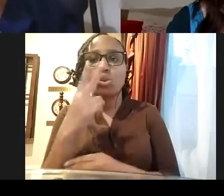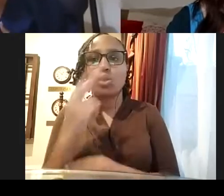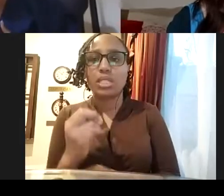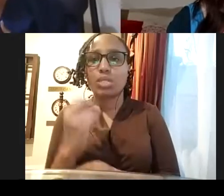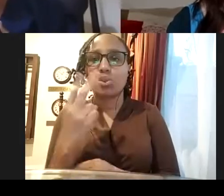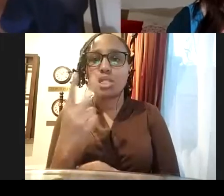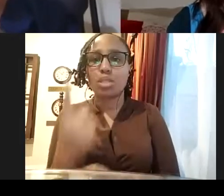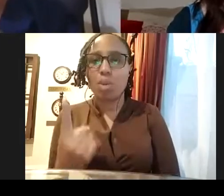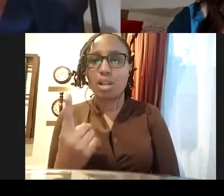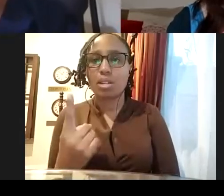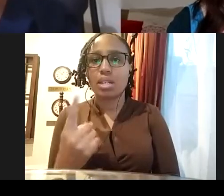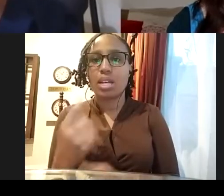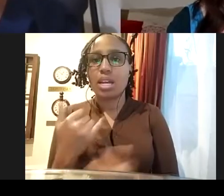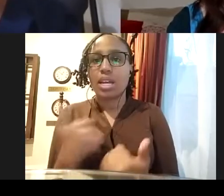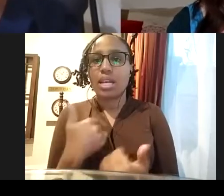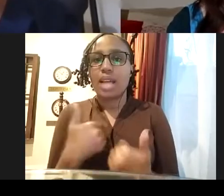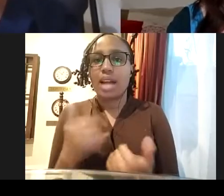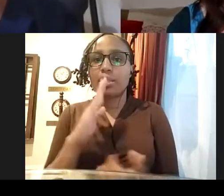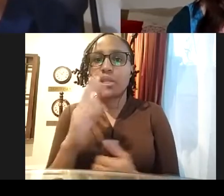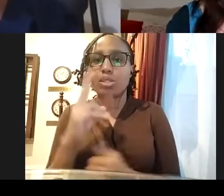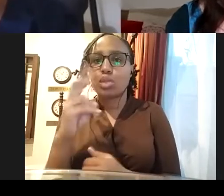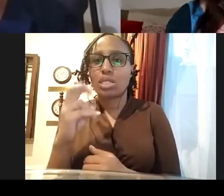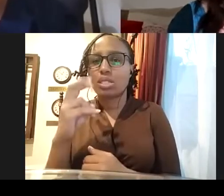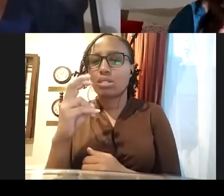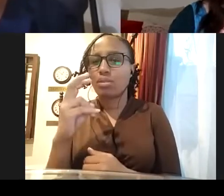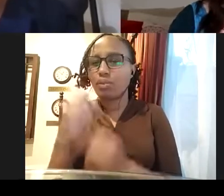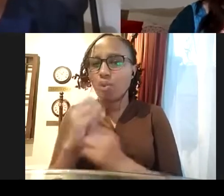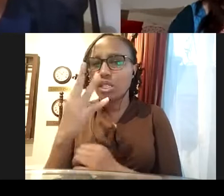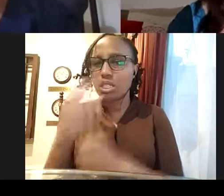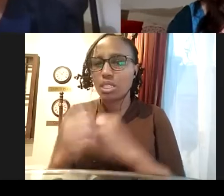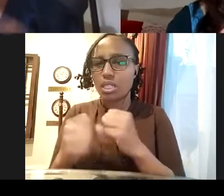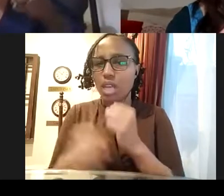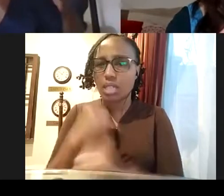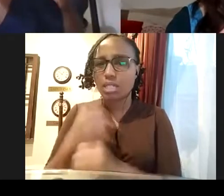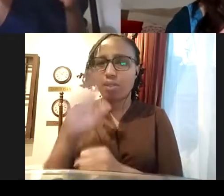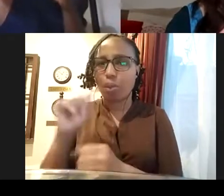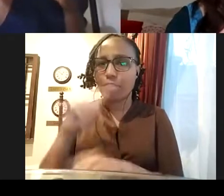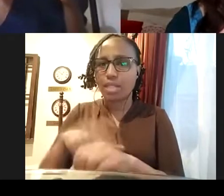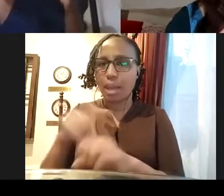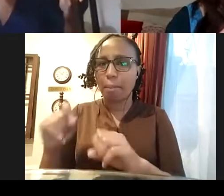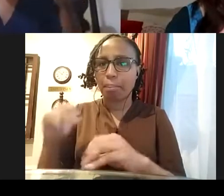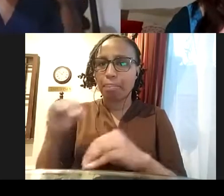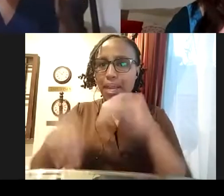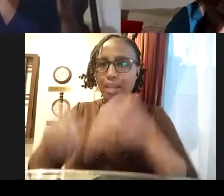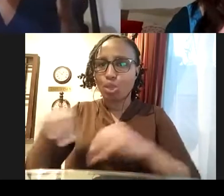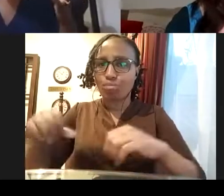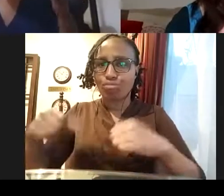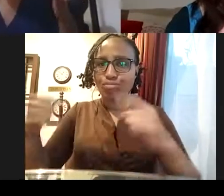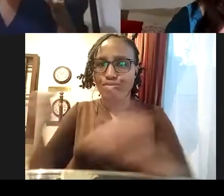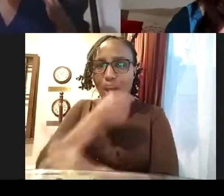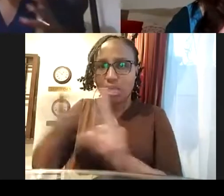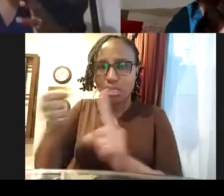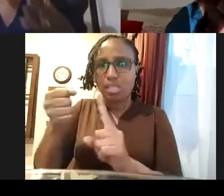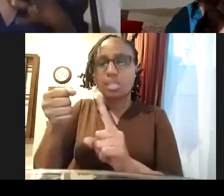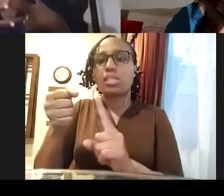2021. So it's been 14 years since the violence, if my math is math incorrect. So it's like I have 7